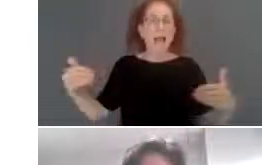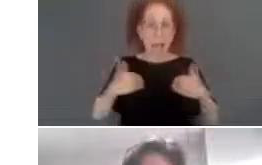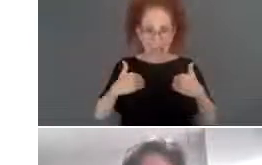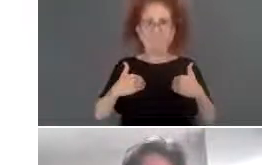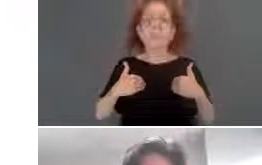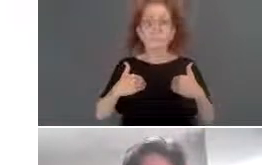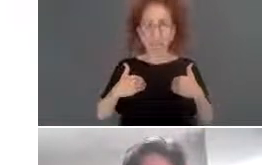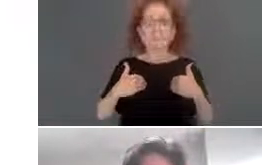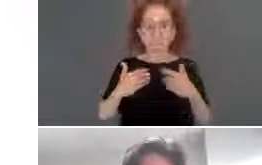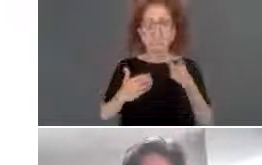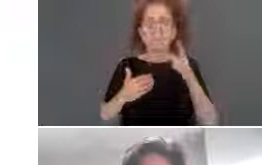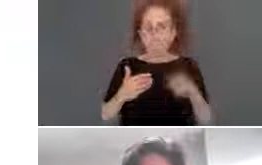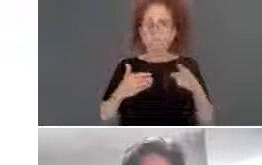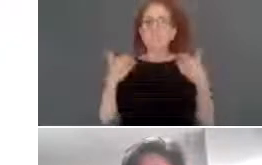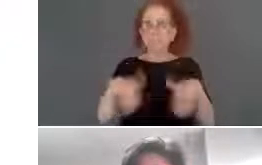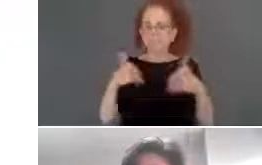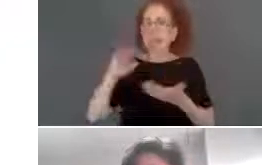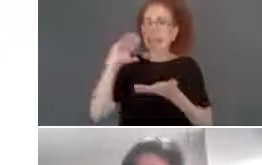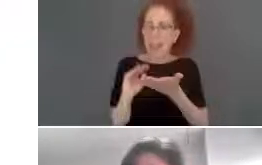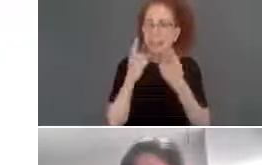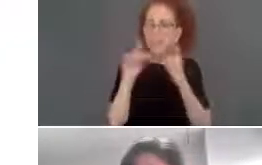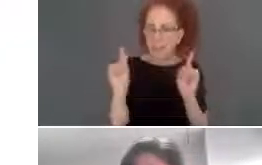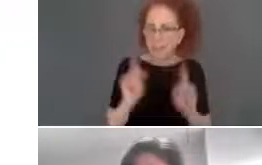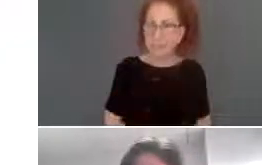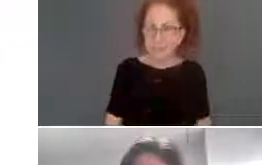reduced effectiveness to